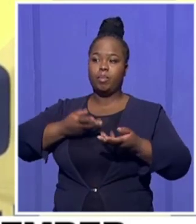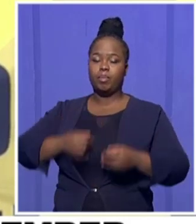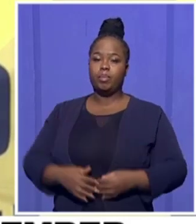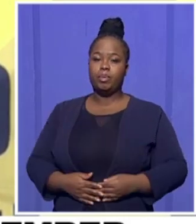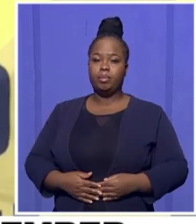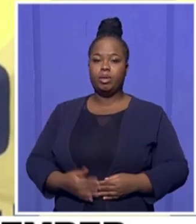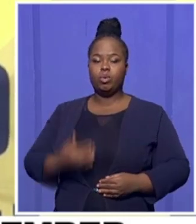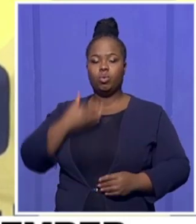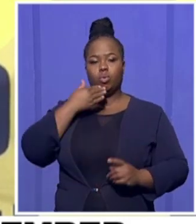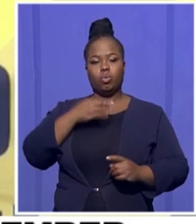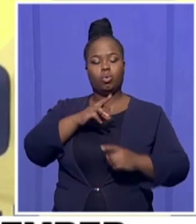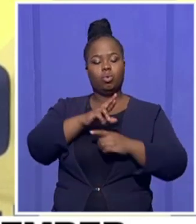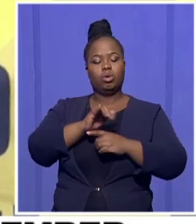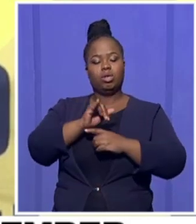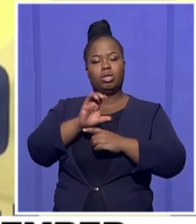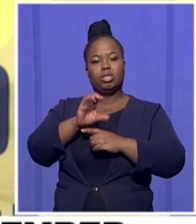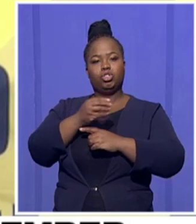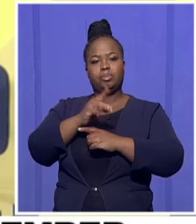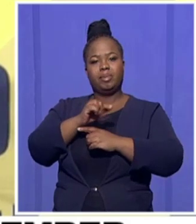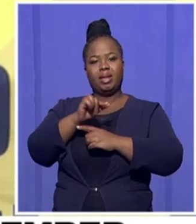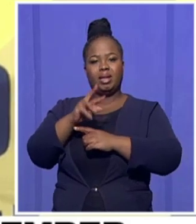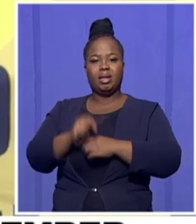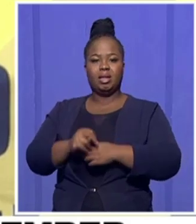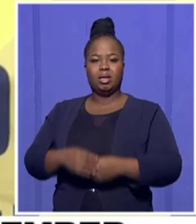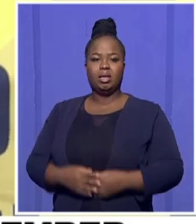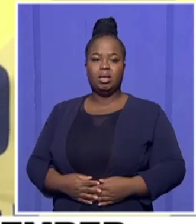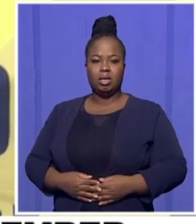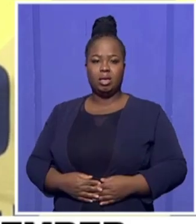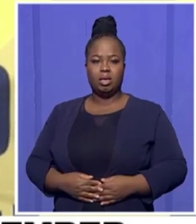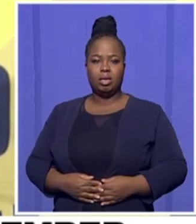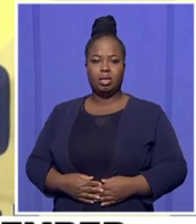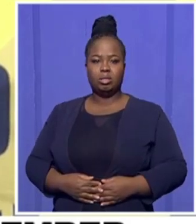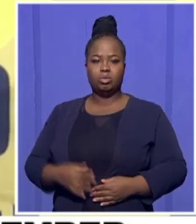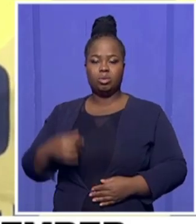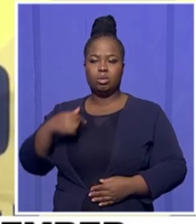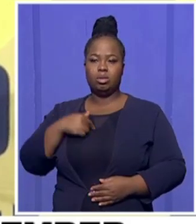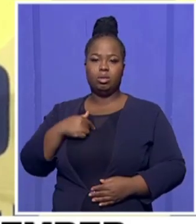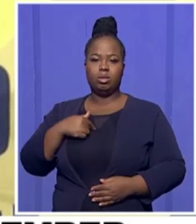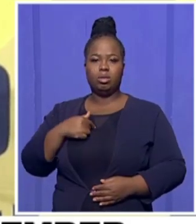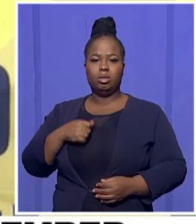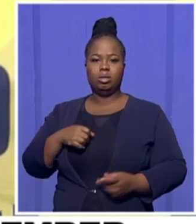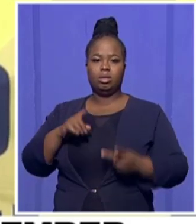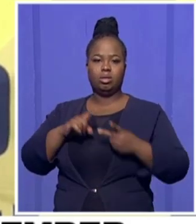Whitman. "O Captain, my Captain,